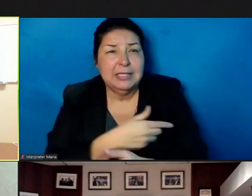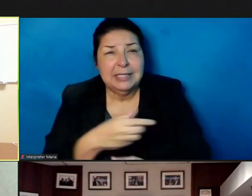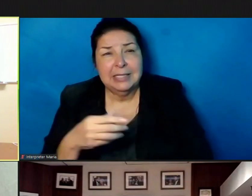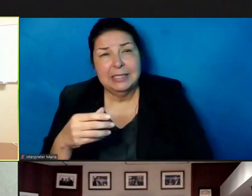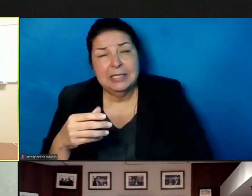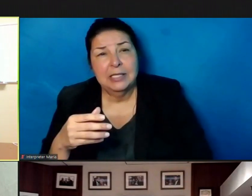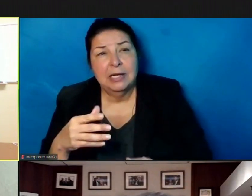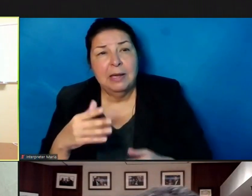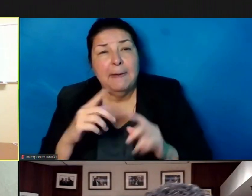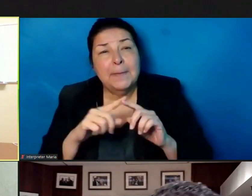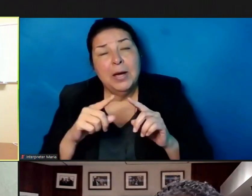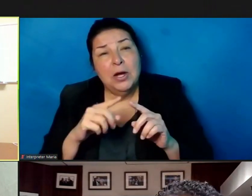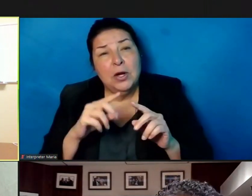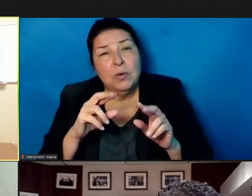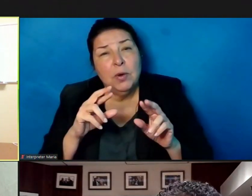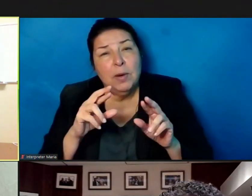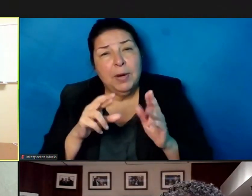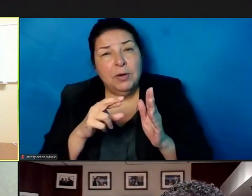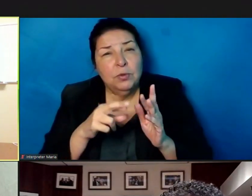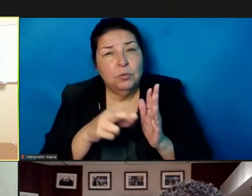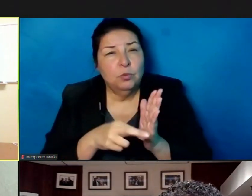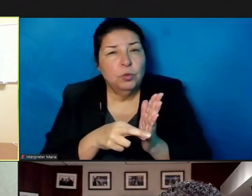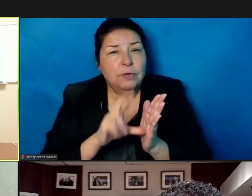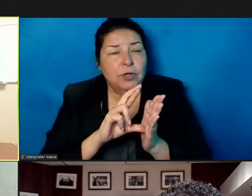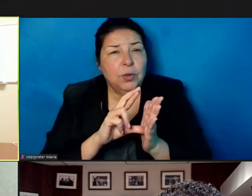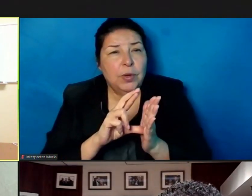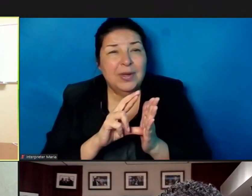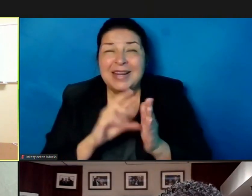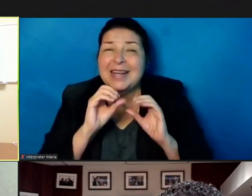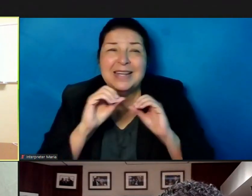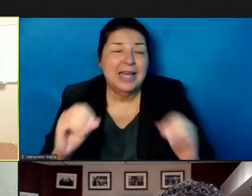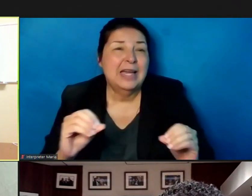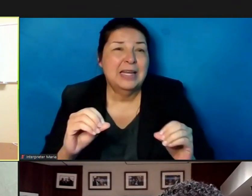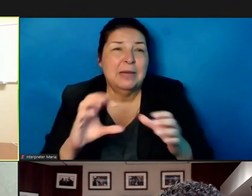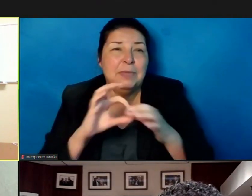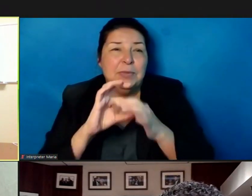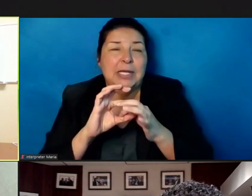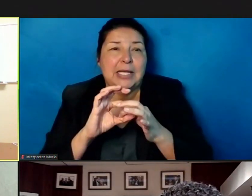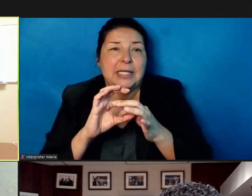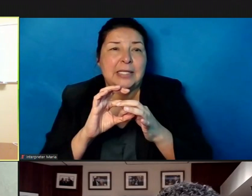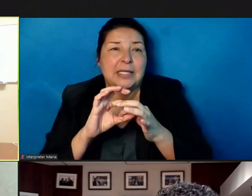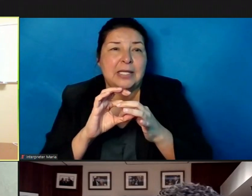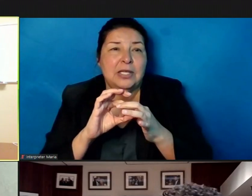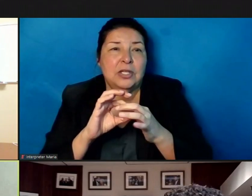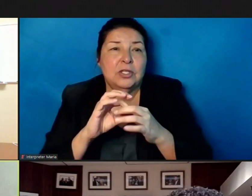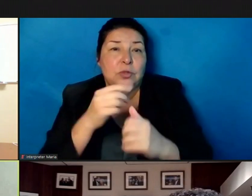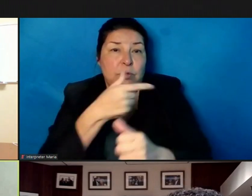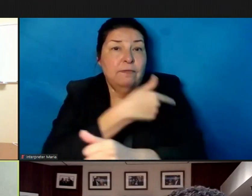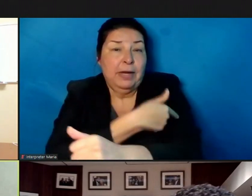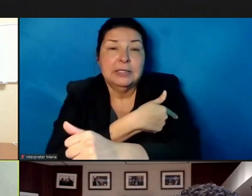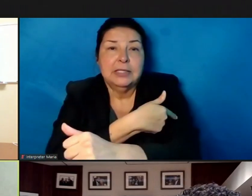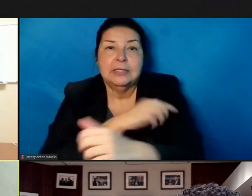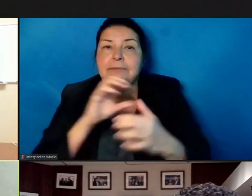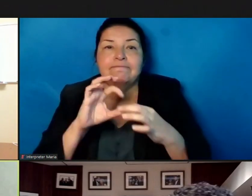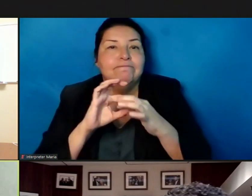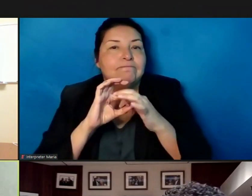after further review, none of them have been causally related to the vaccination.